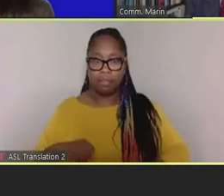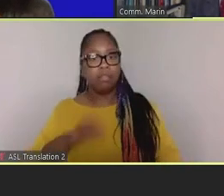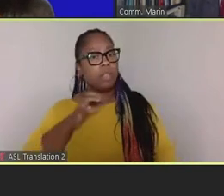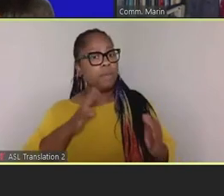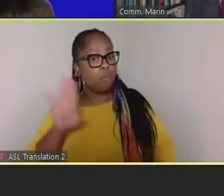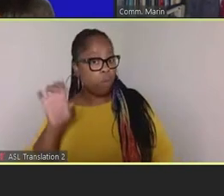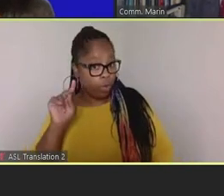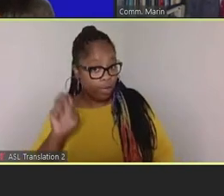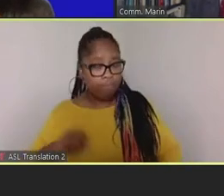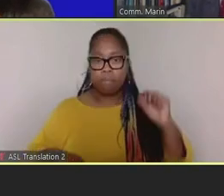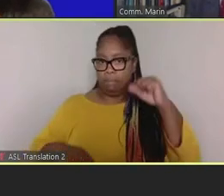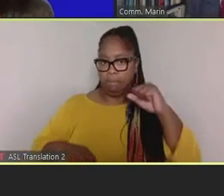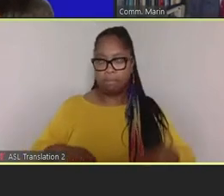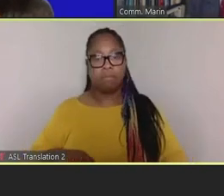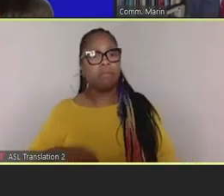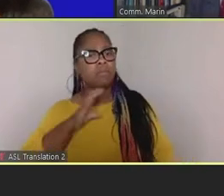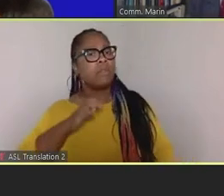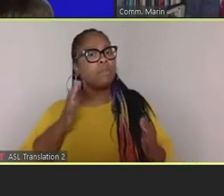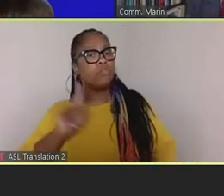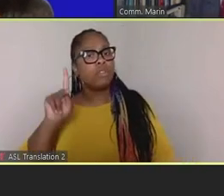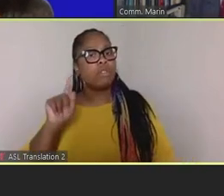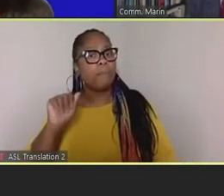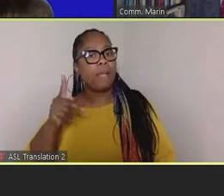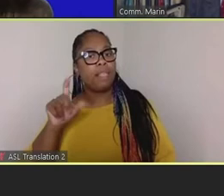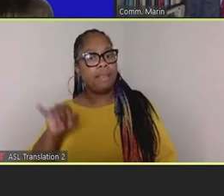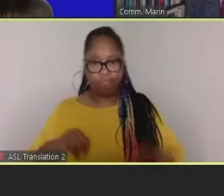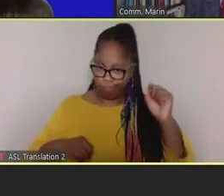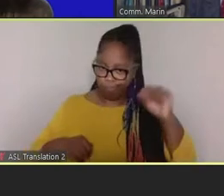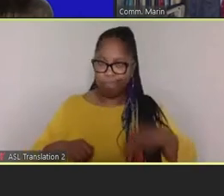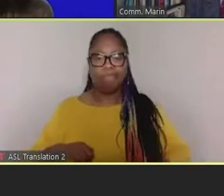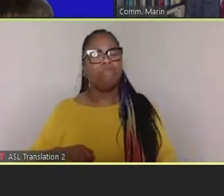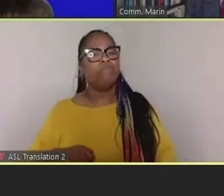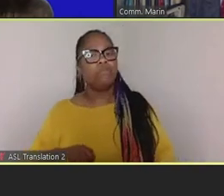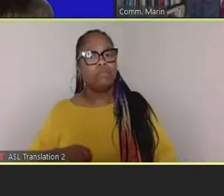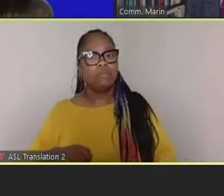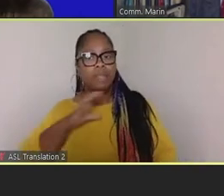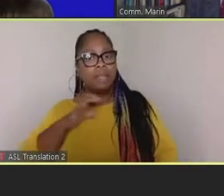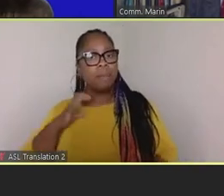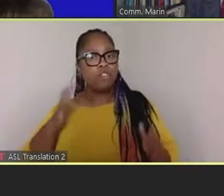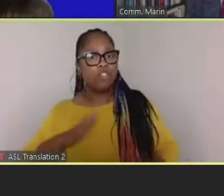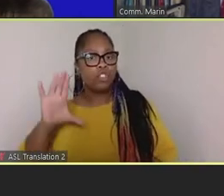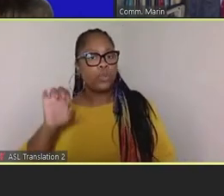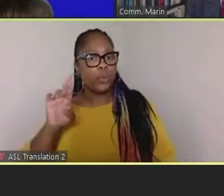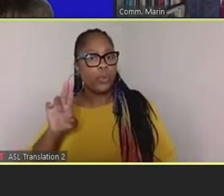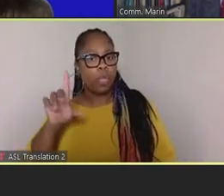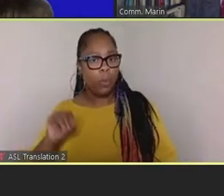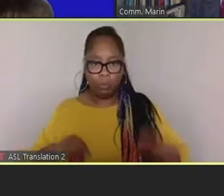Burney. Yes. Commissioner Capelli. Yes. Commissioner Cerullo.